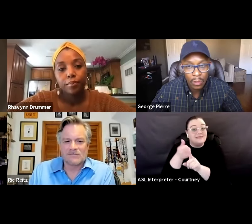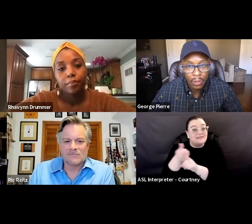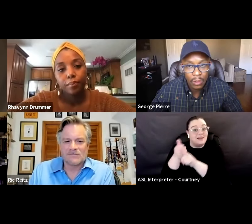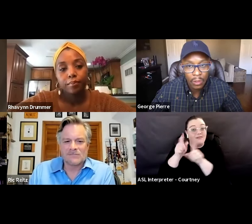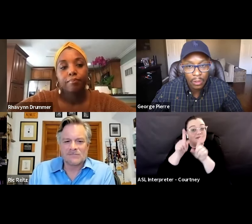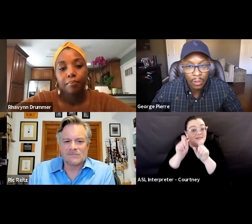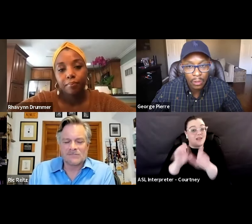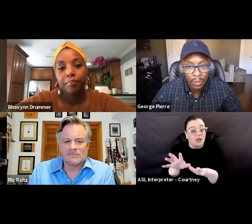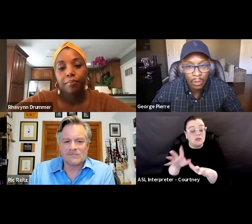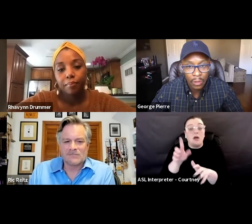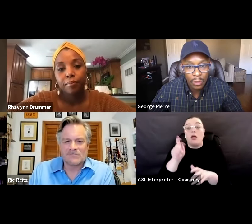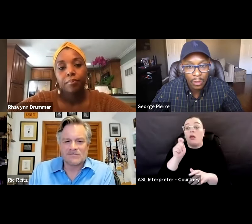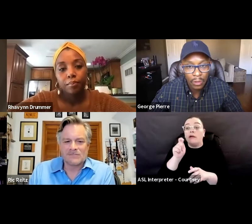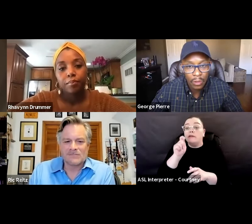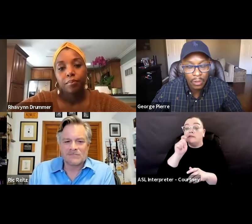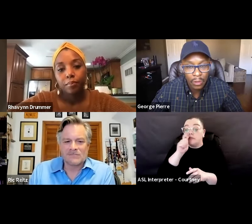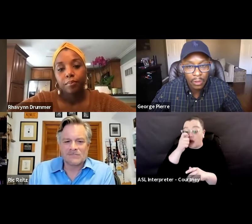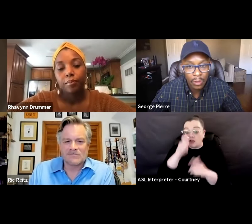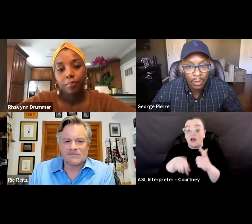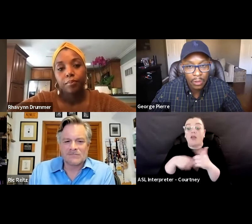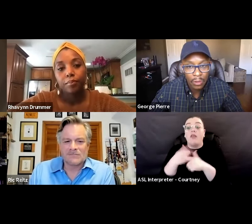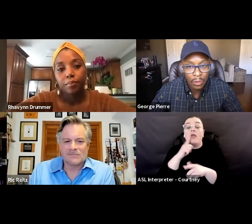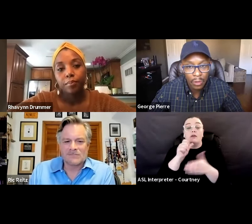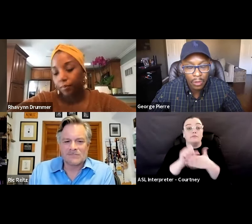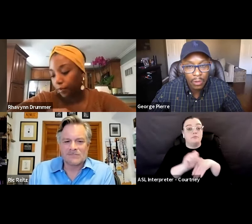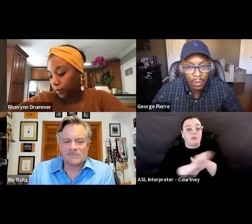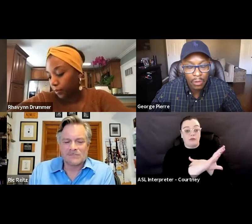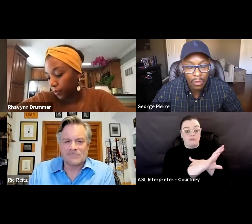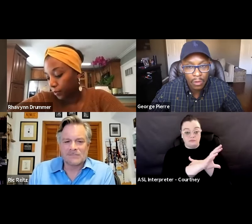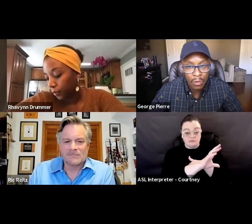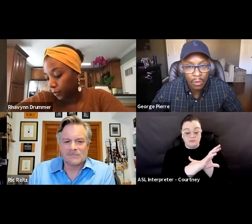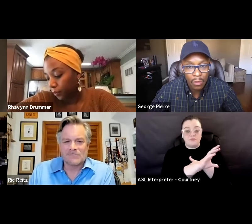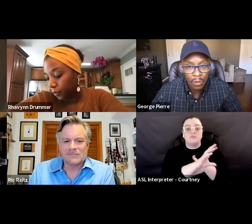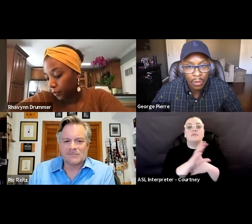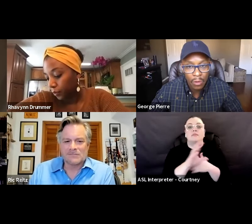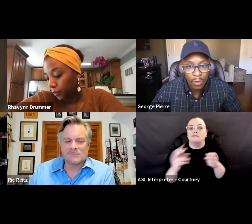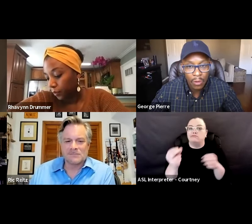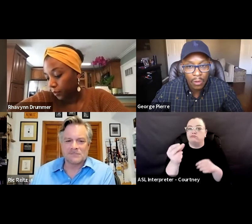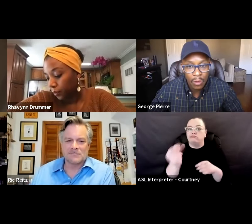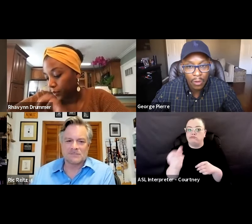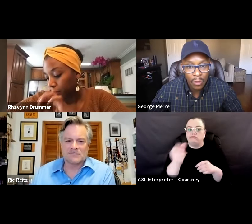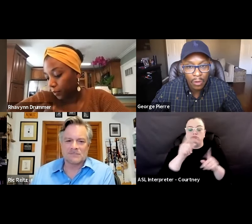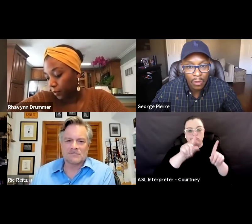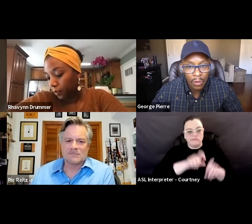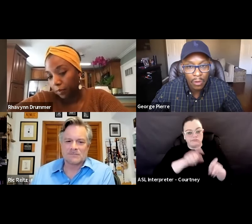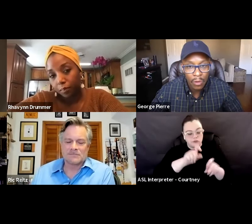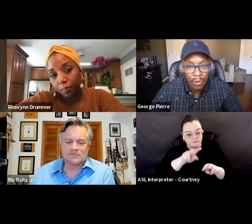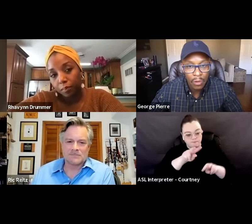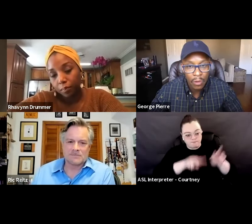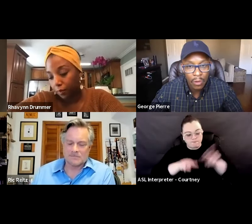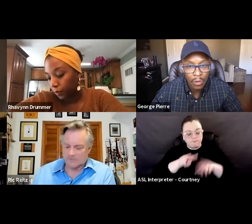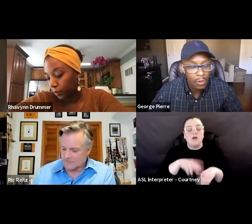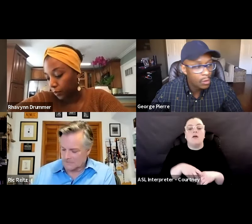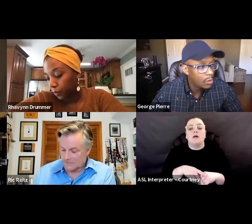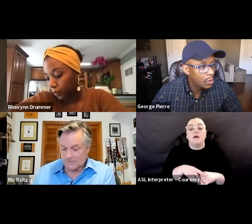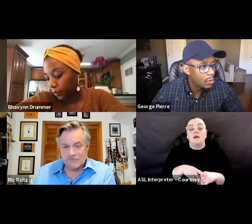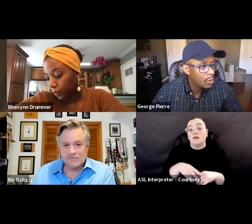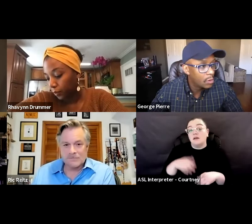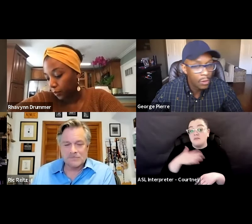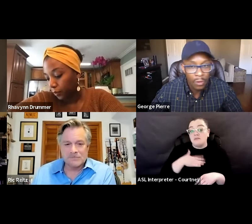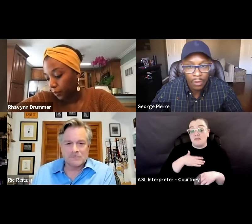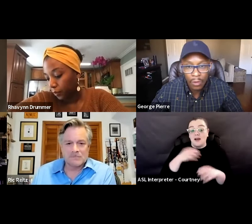sent back out, fully paid for, and they had an instantaneous response. The network show I'm on